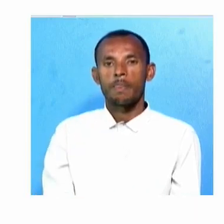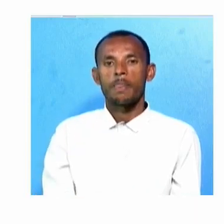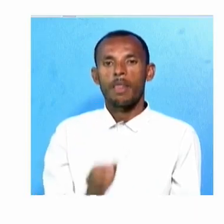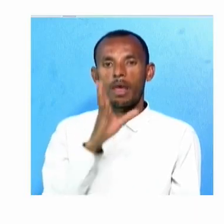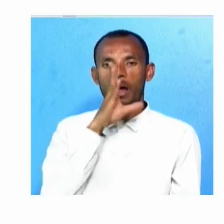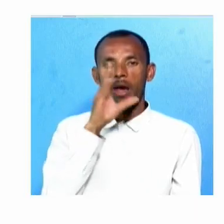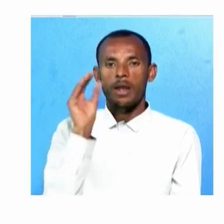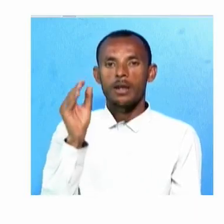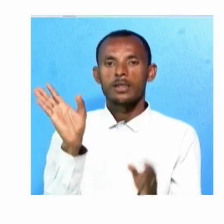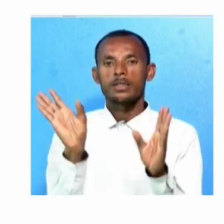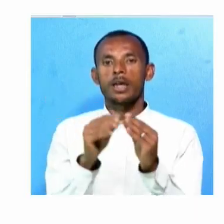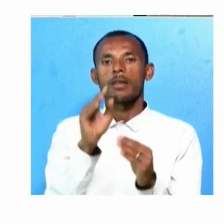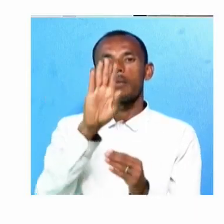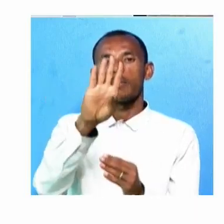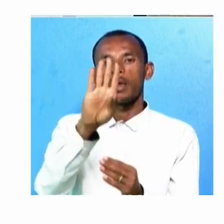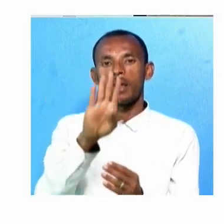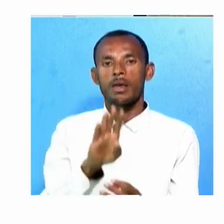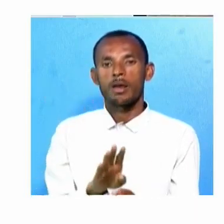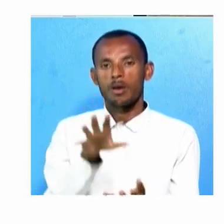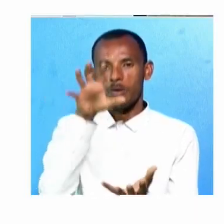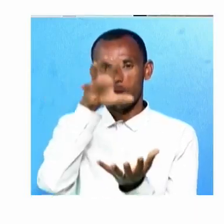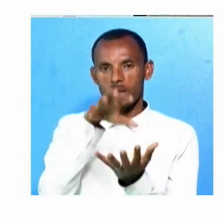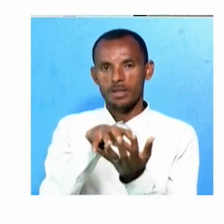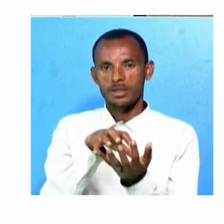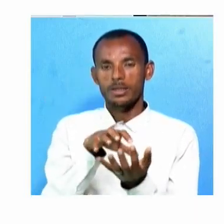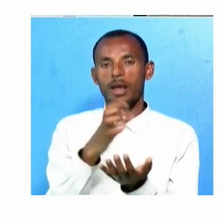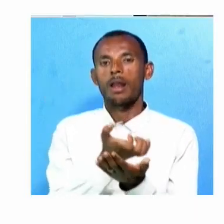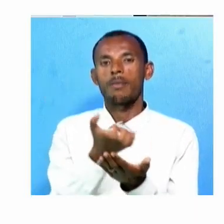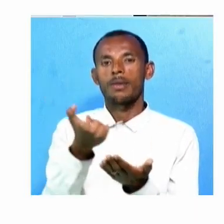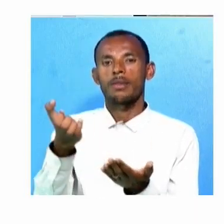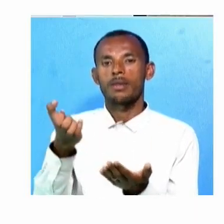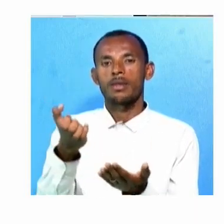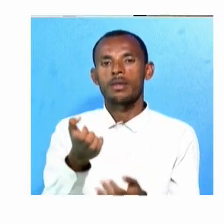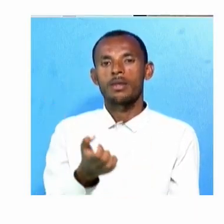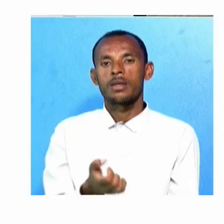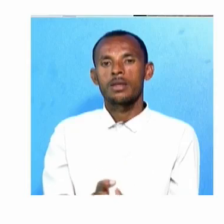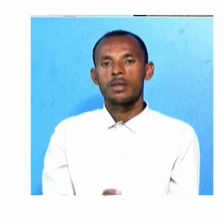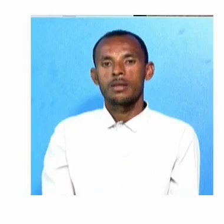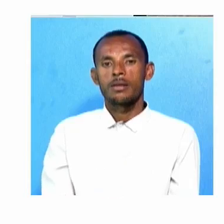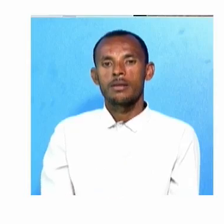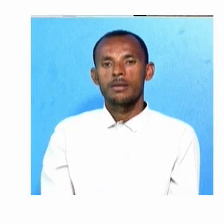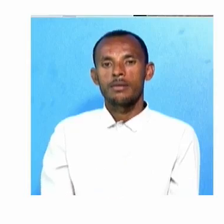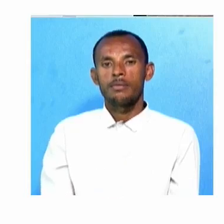and set B contains the elements